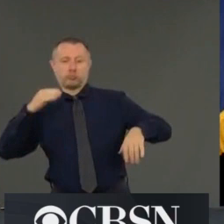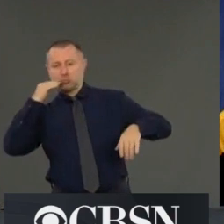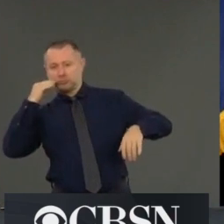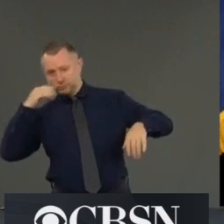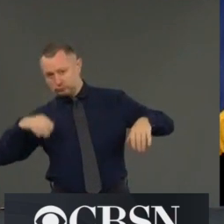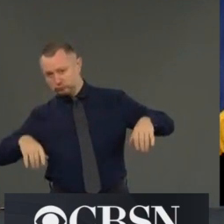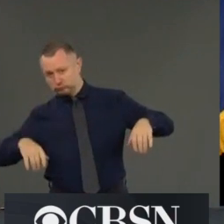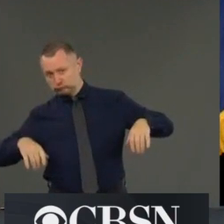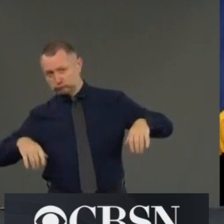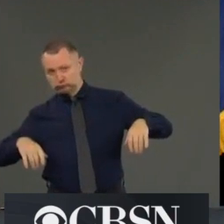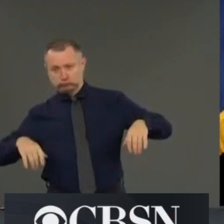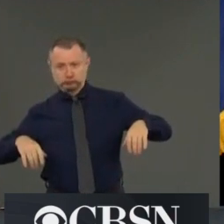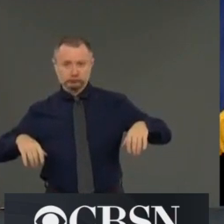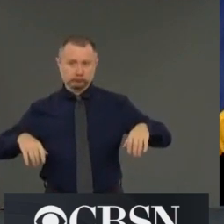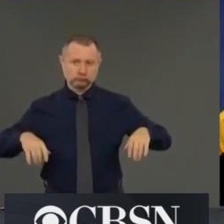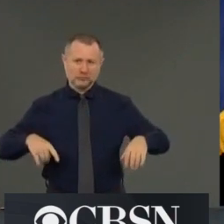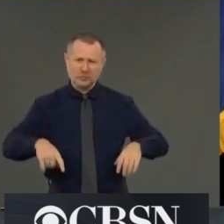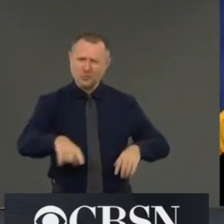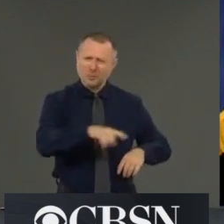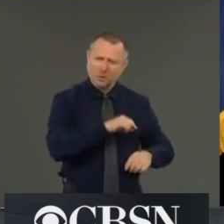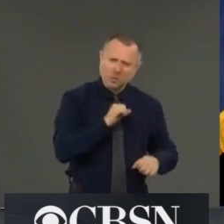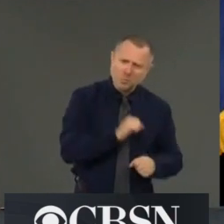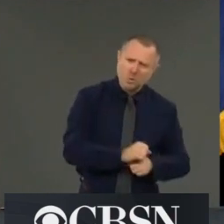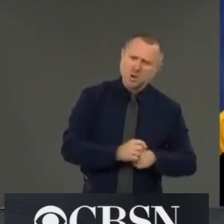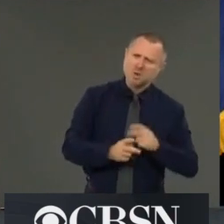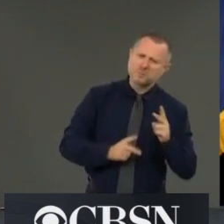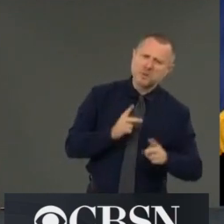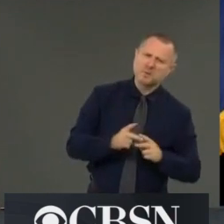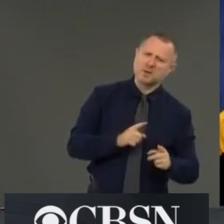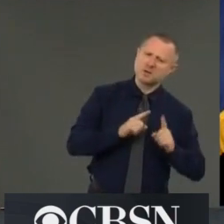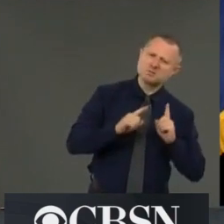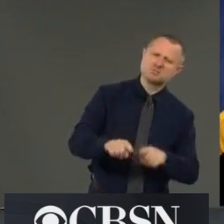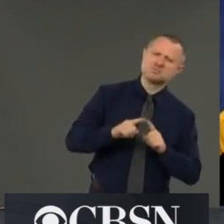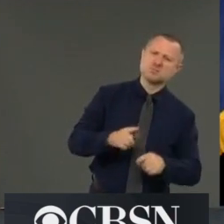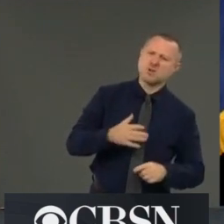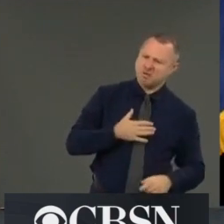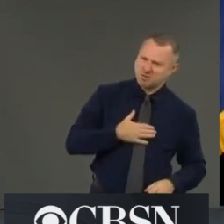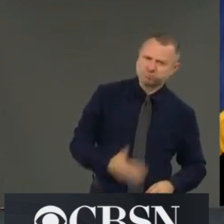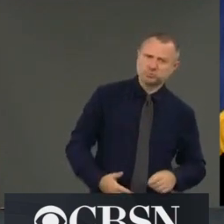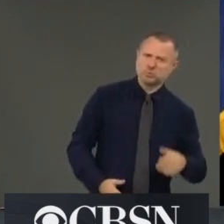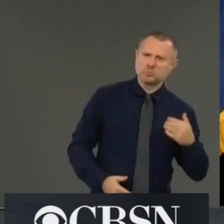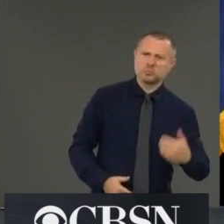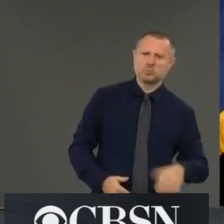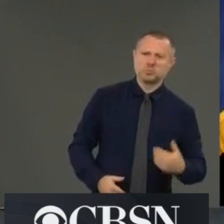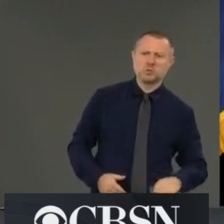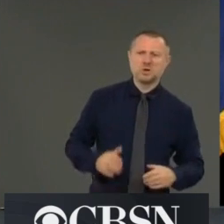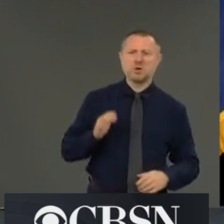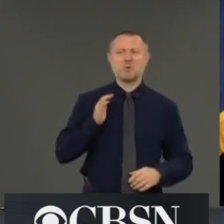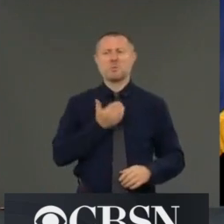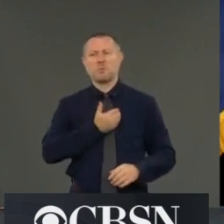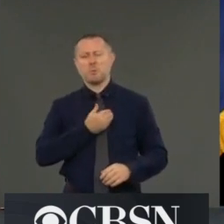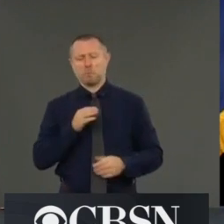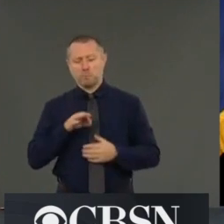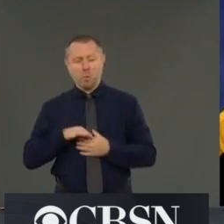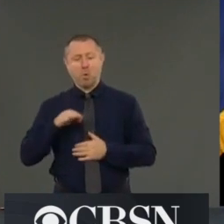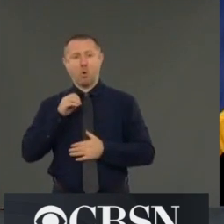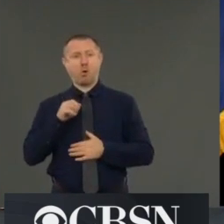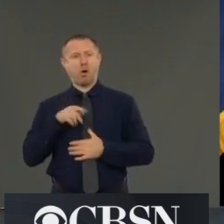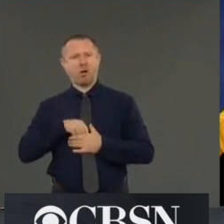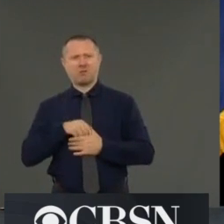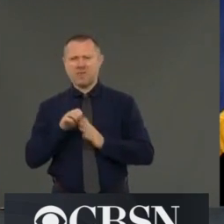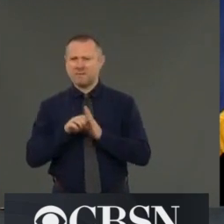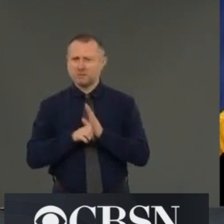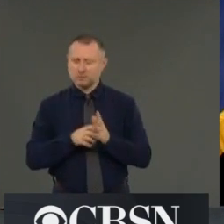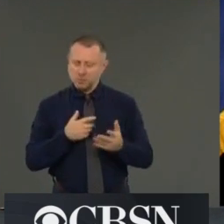York, and they stepped up for us. We had a moral responsibility to make sure we were doing everything we could do to keep